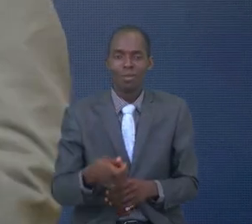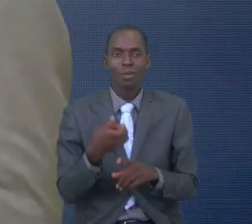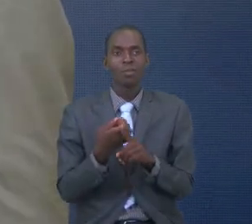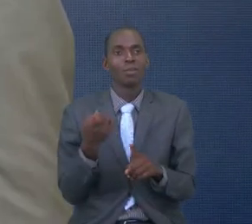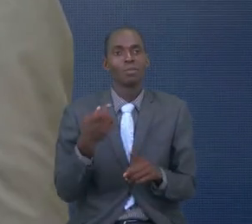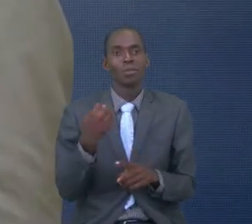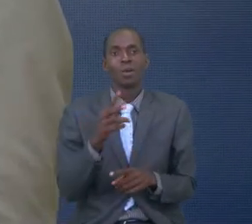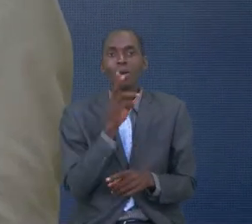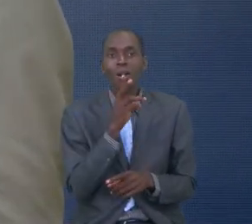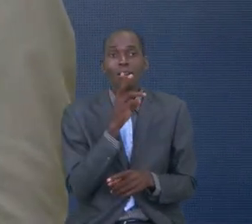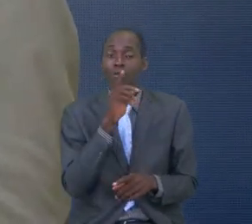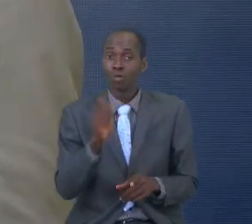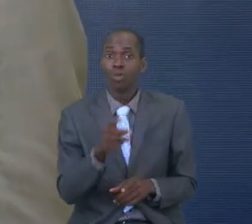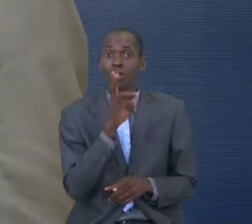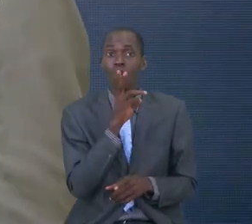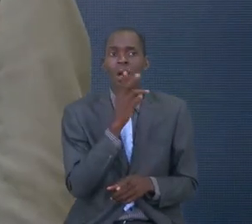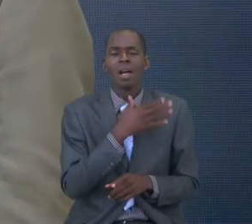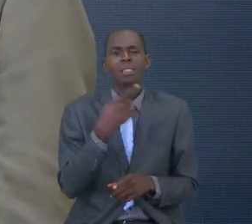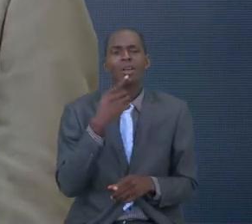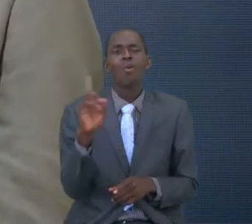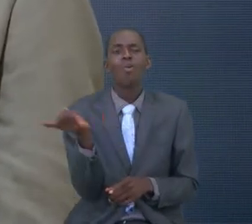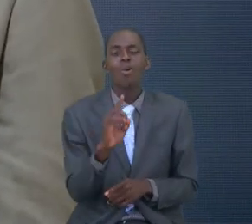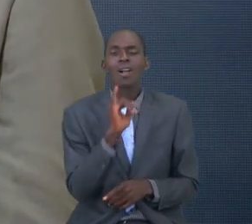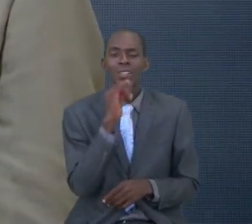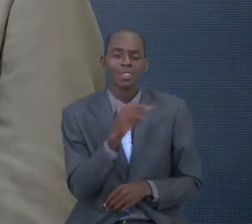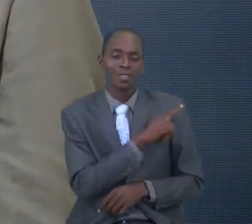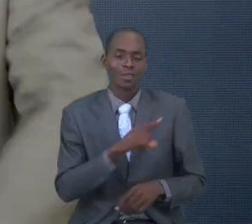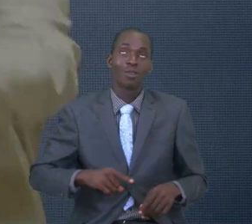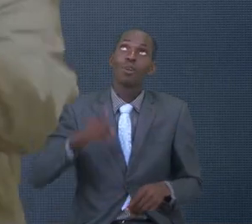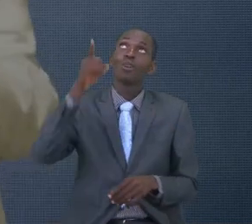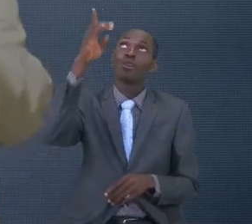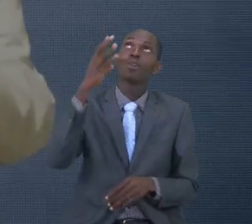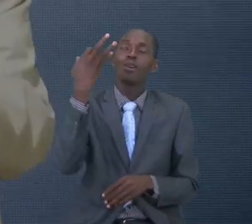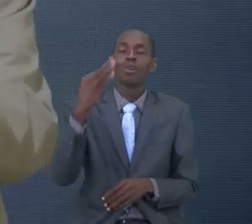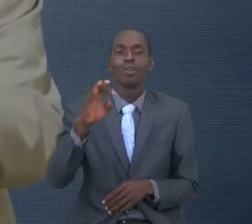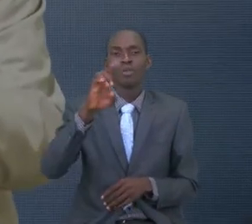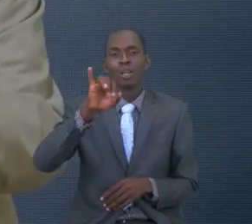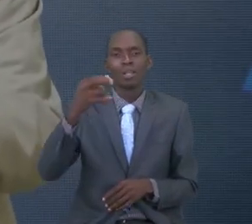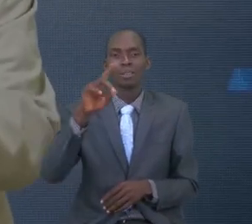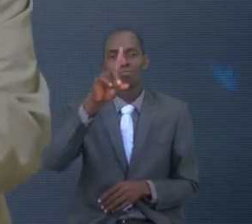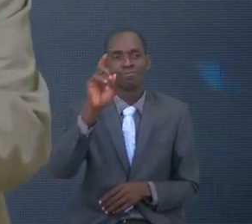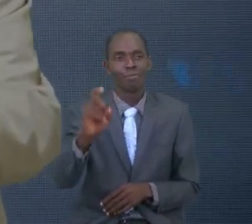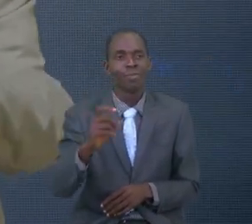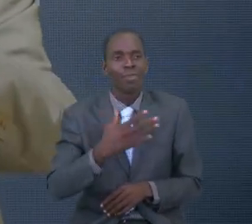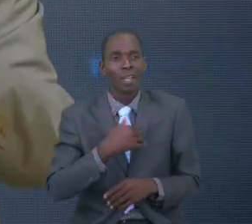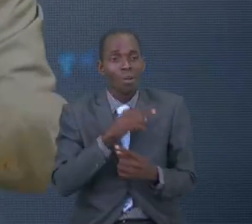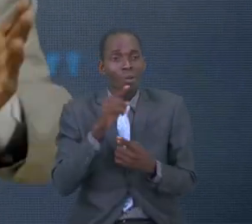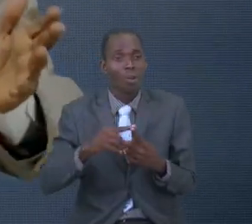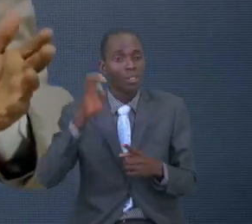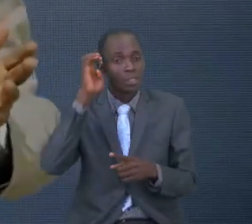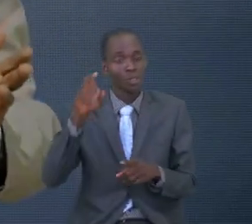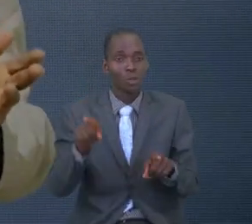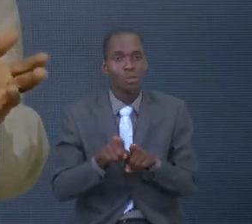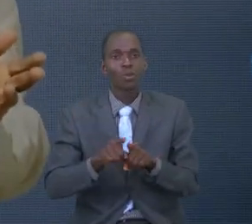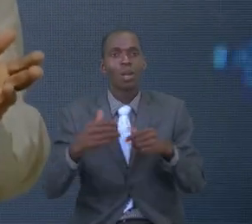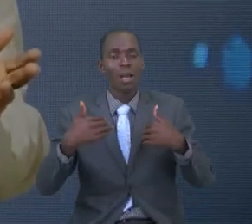said, where is the Lord God of Elijah? And when he also had smitten